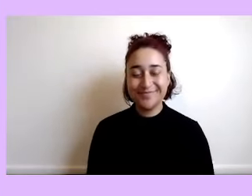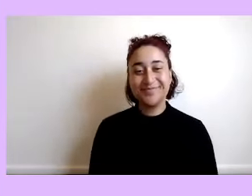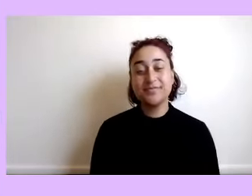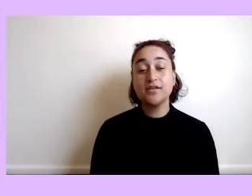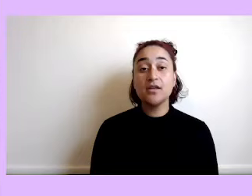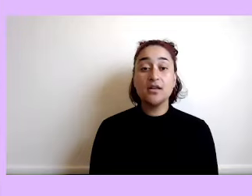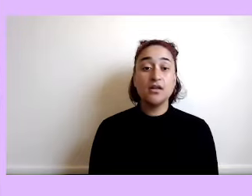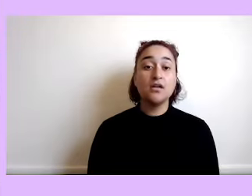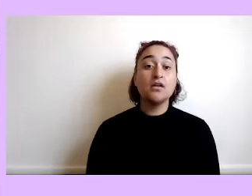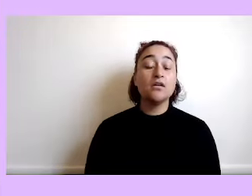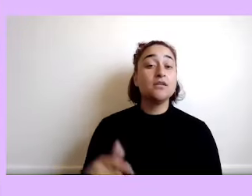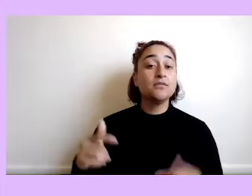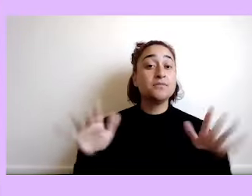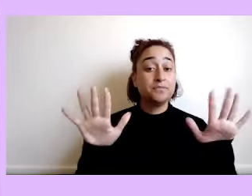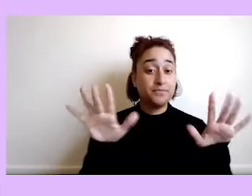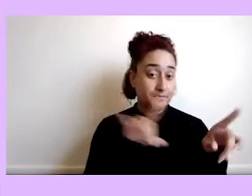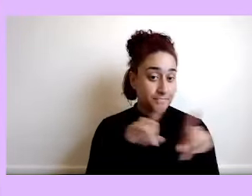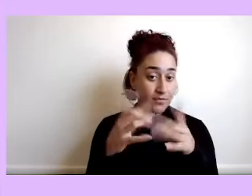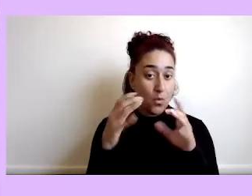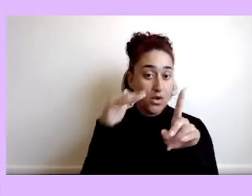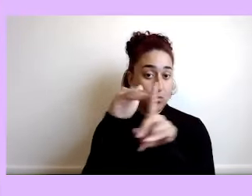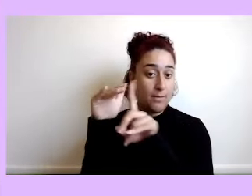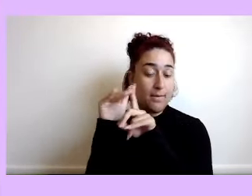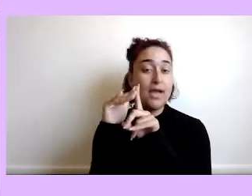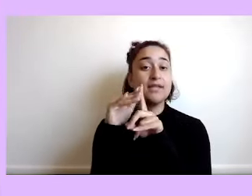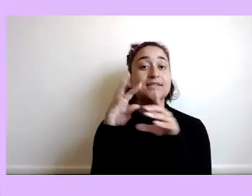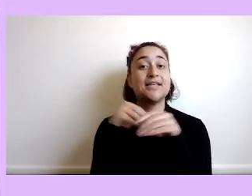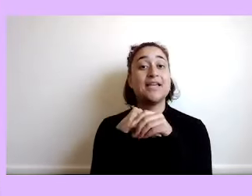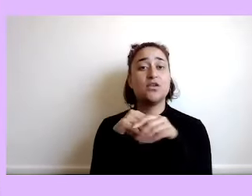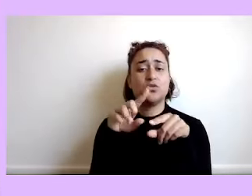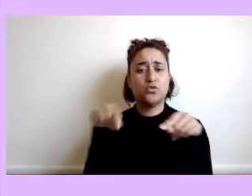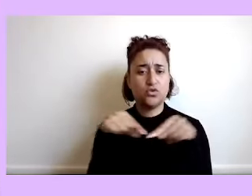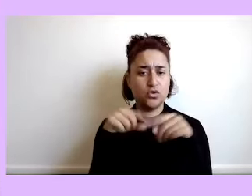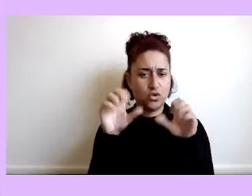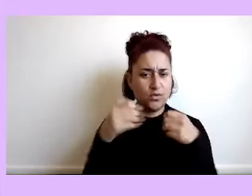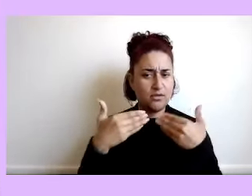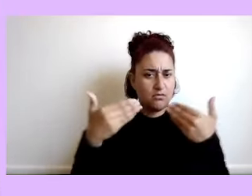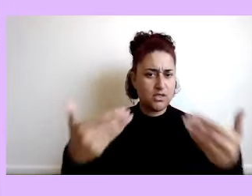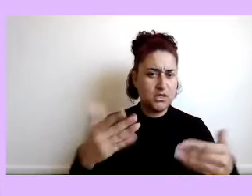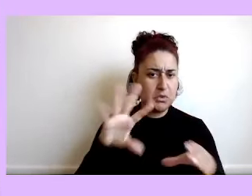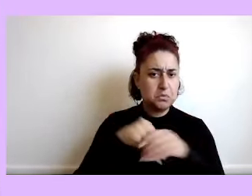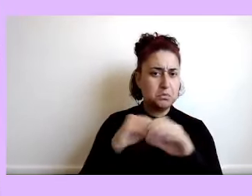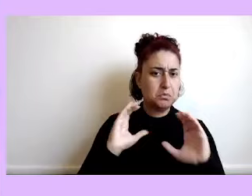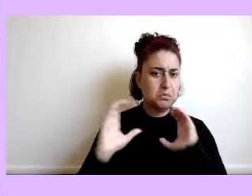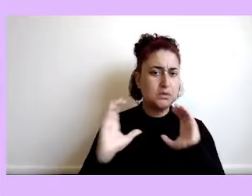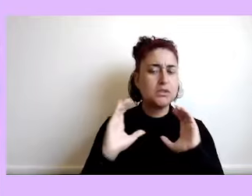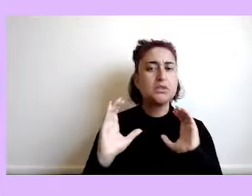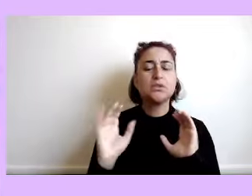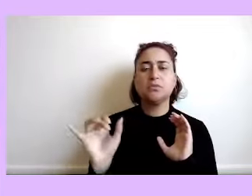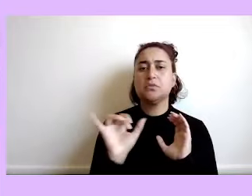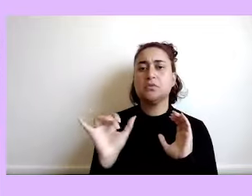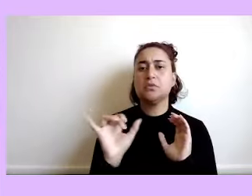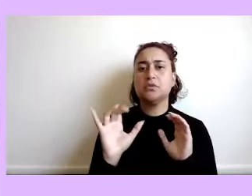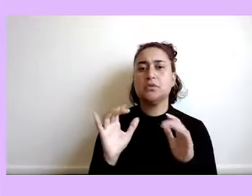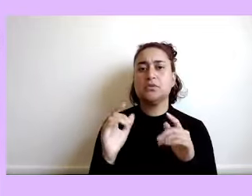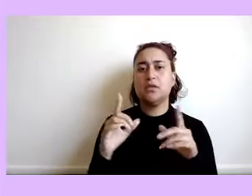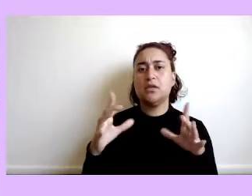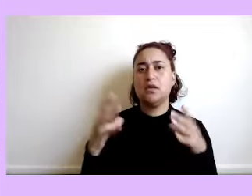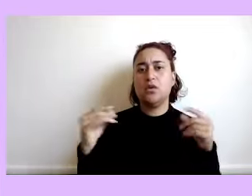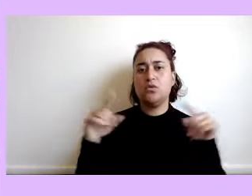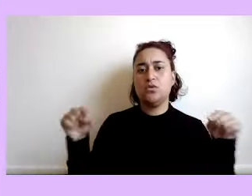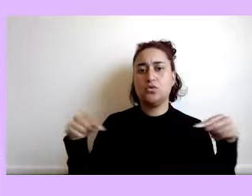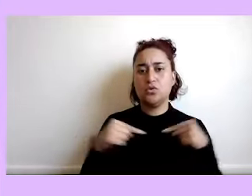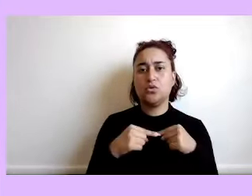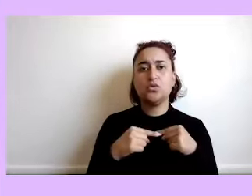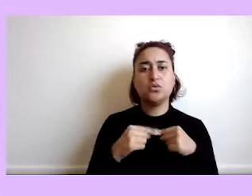And this, by the way, I just want to remind the inner circle, you are also welcome to continue being in conversation as the outer circle takes